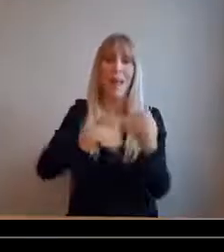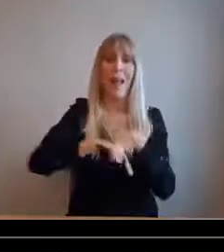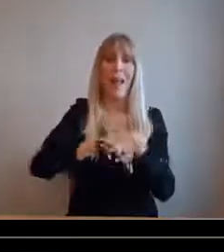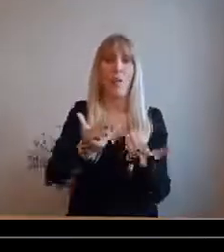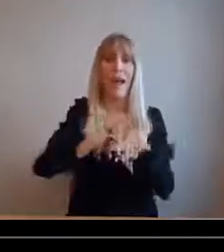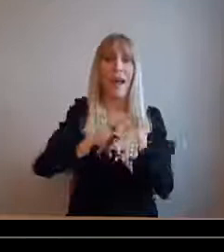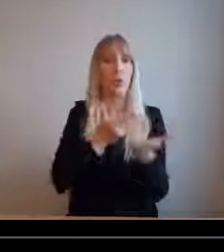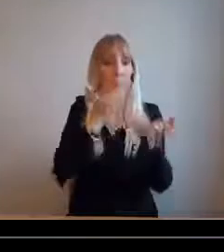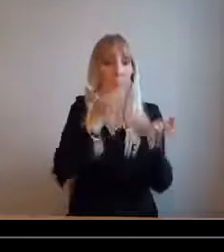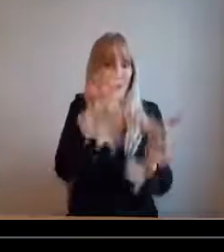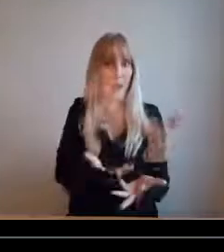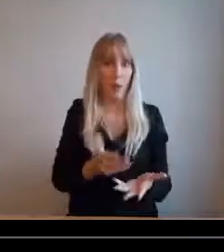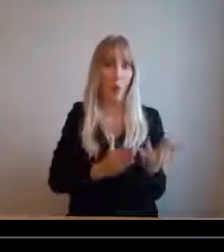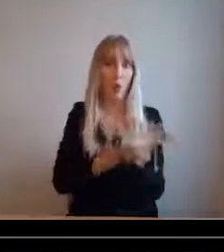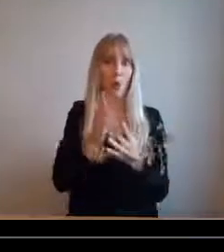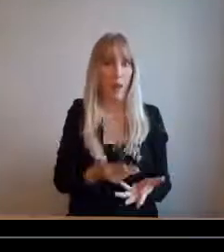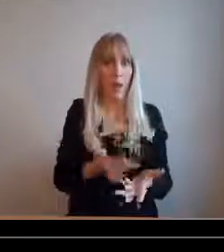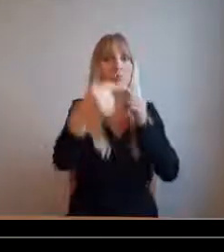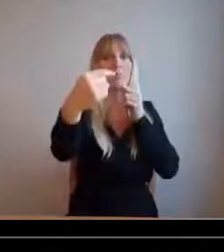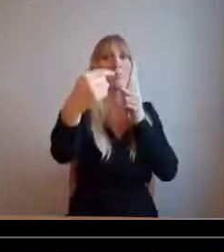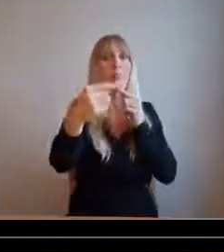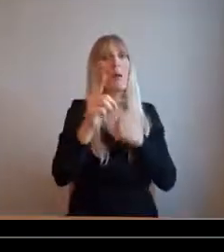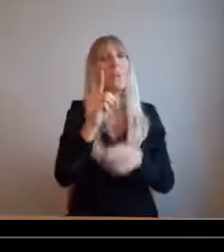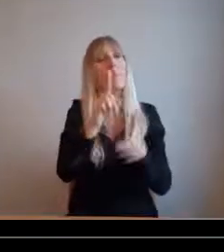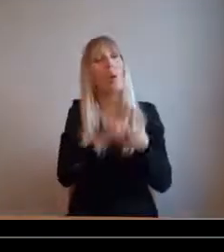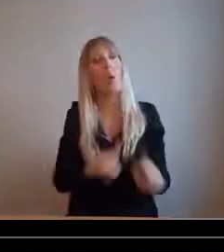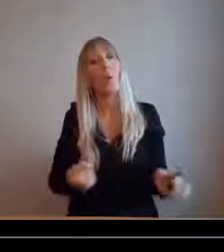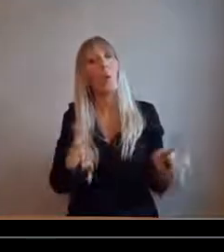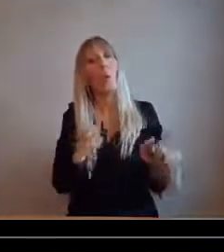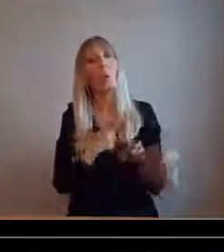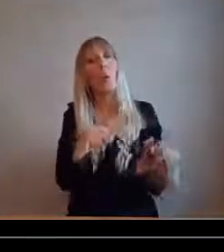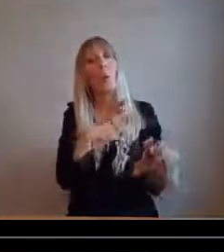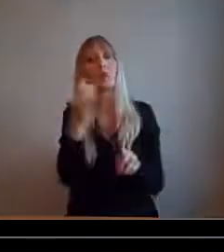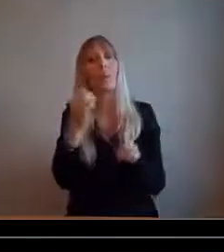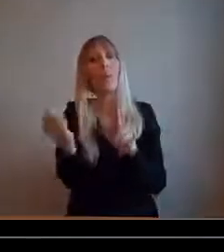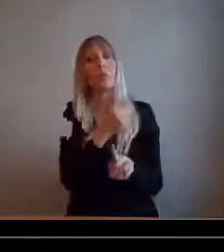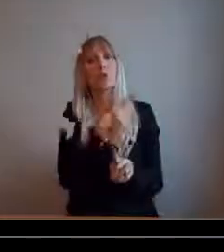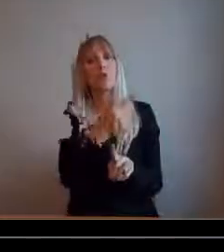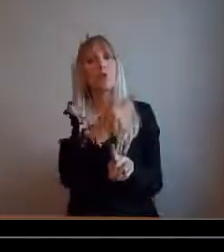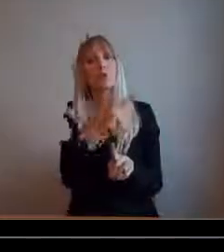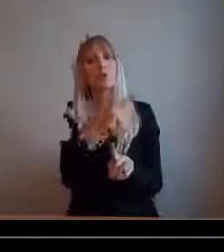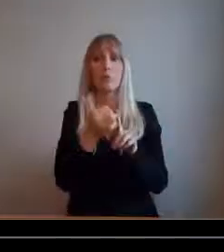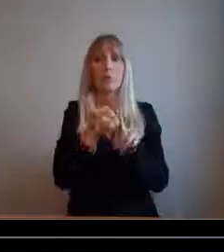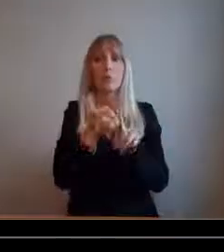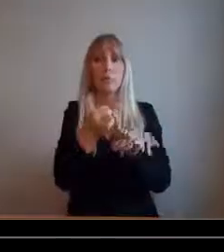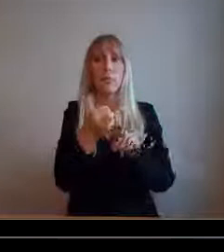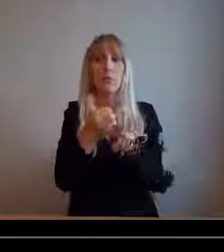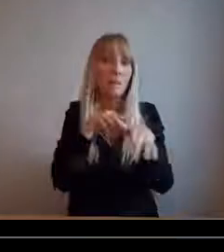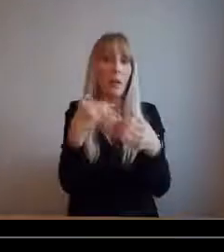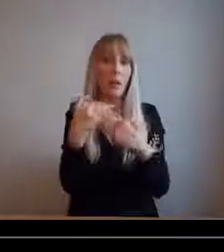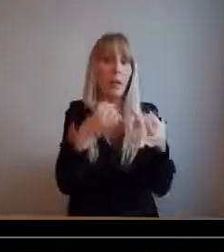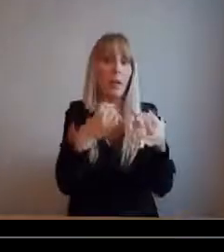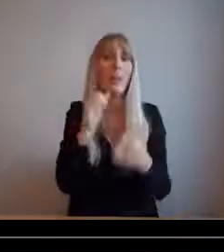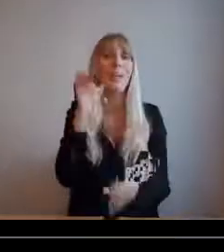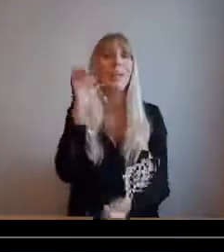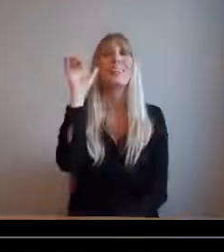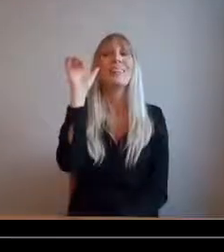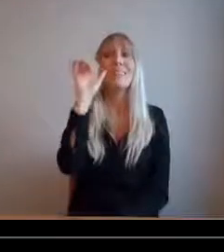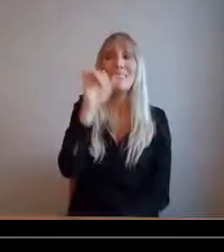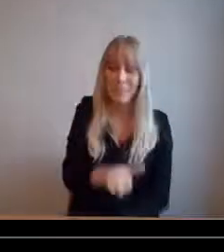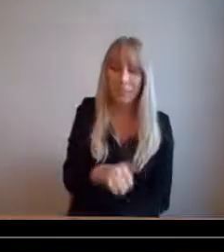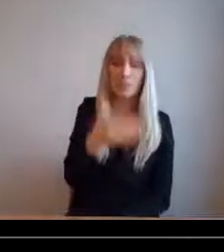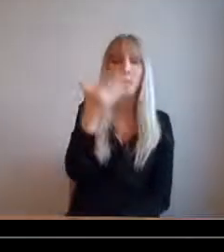consulting at the moment. But some of the impacts it's having on the traffic levels, yes, they have